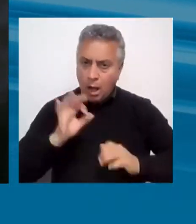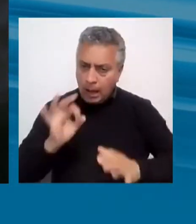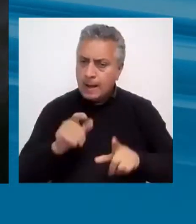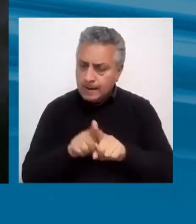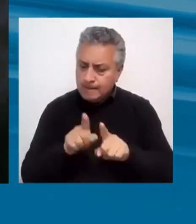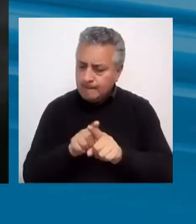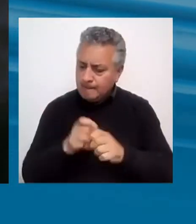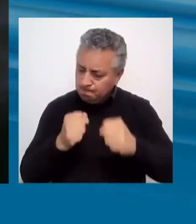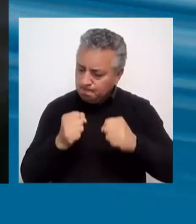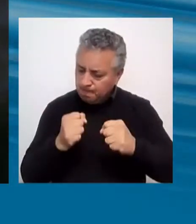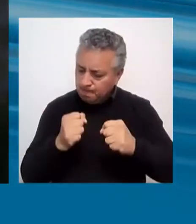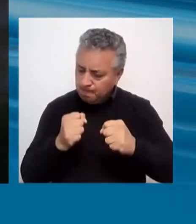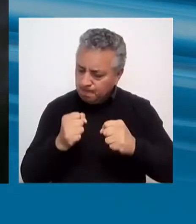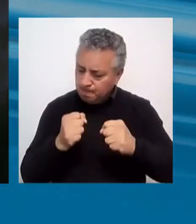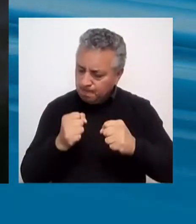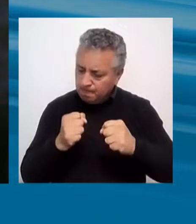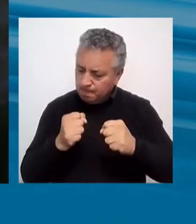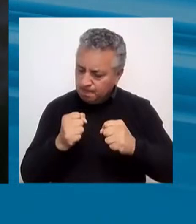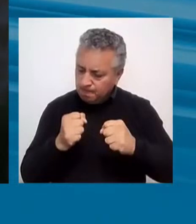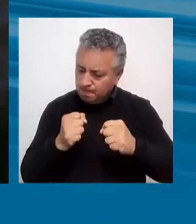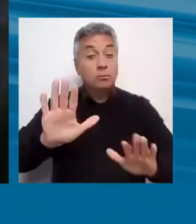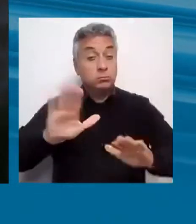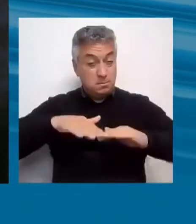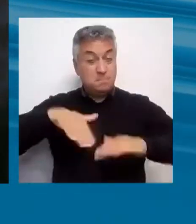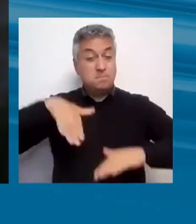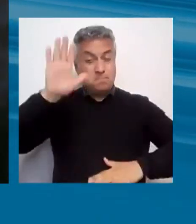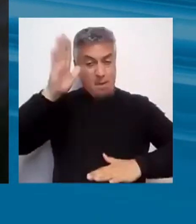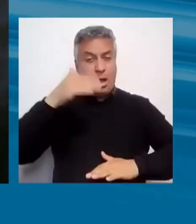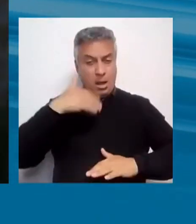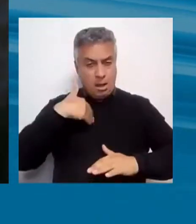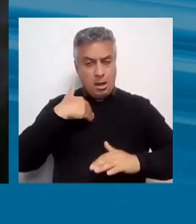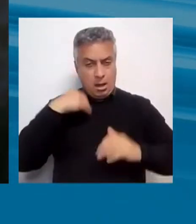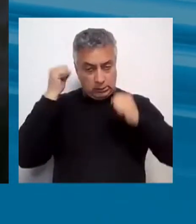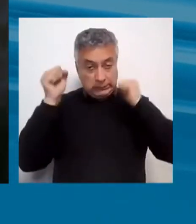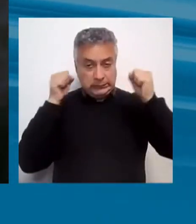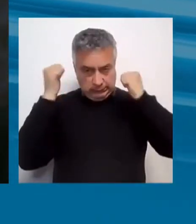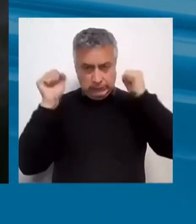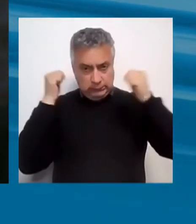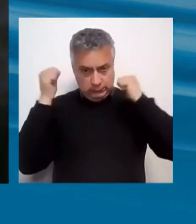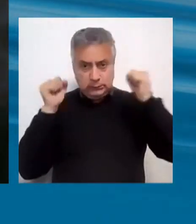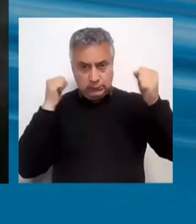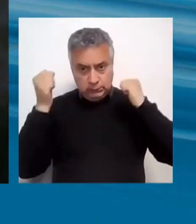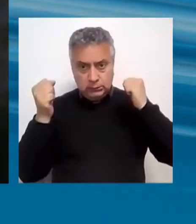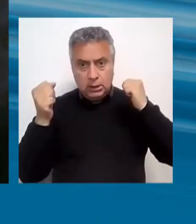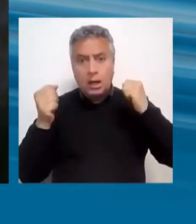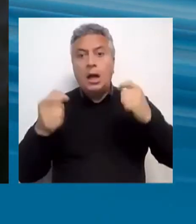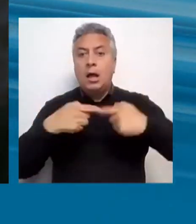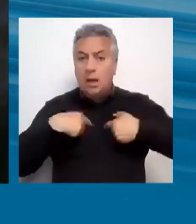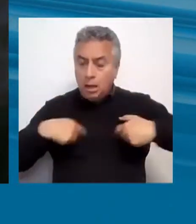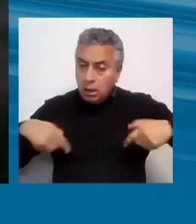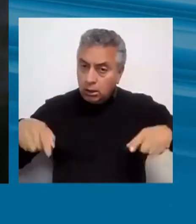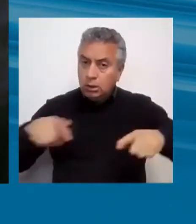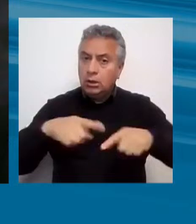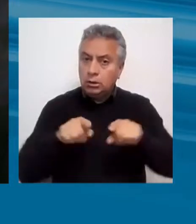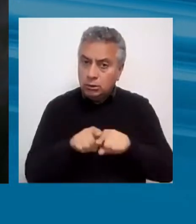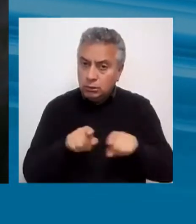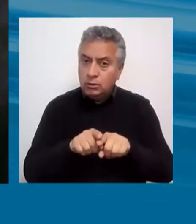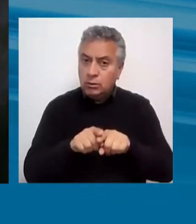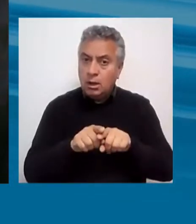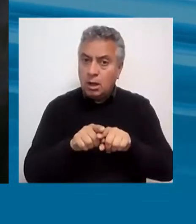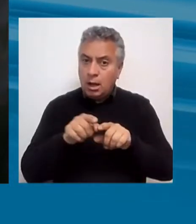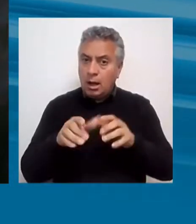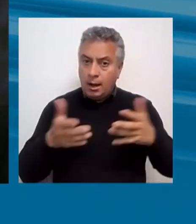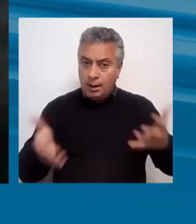muscle and resilience. One of the main concerns we have as public officers,